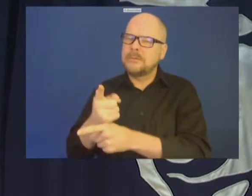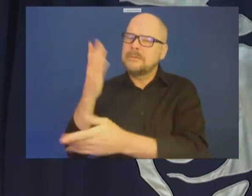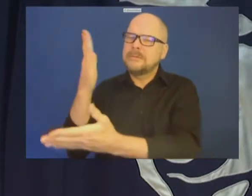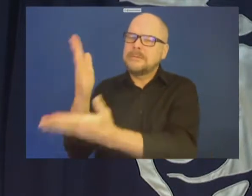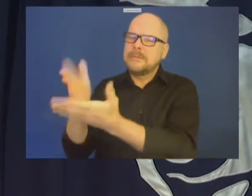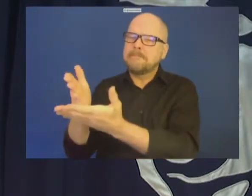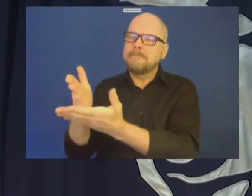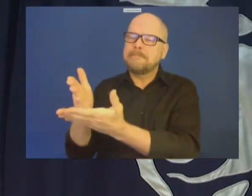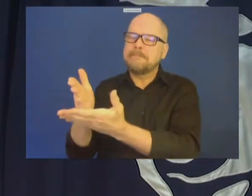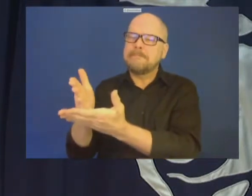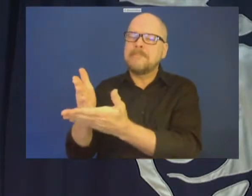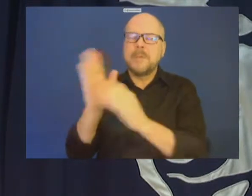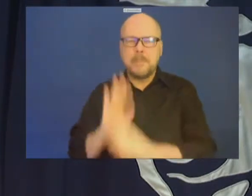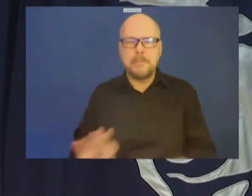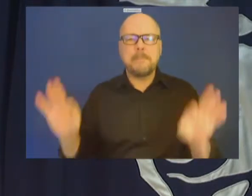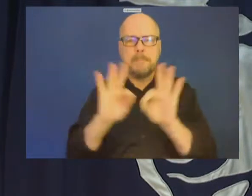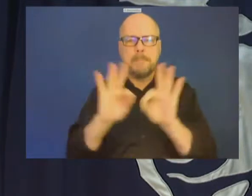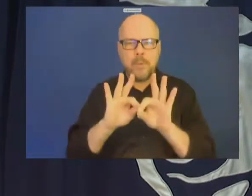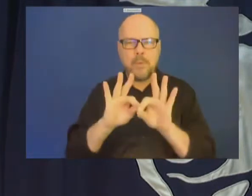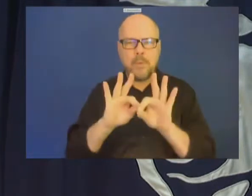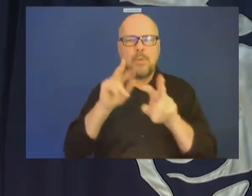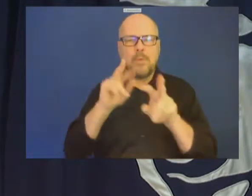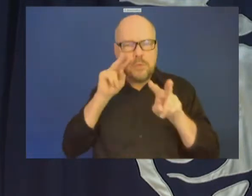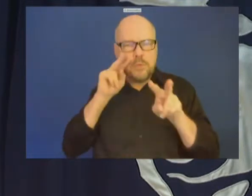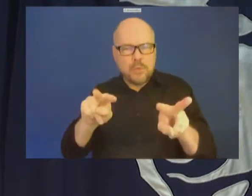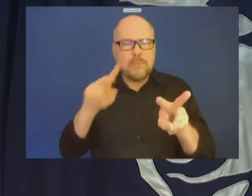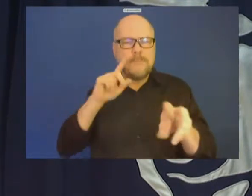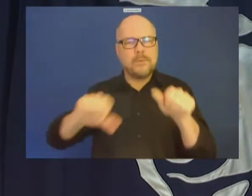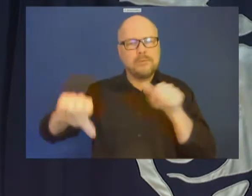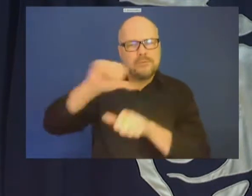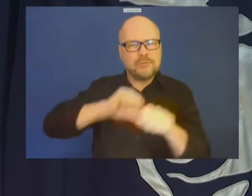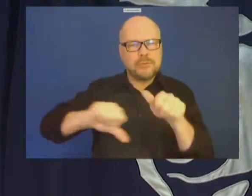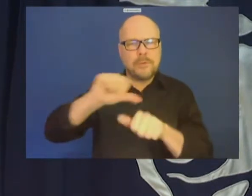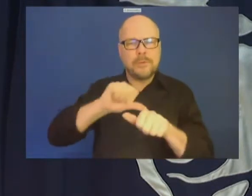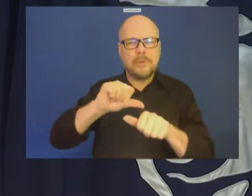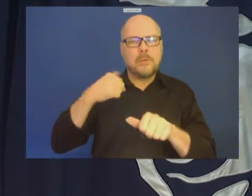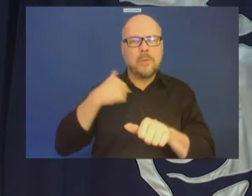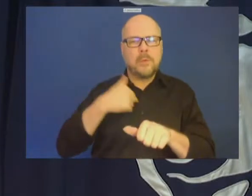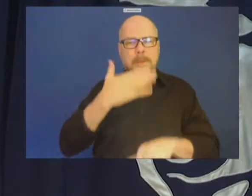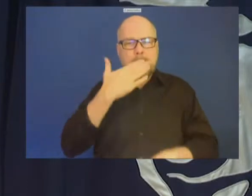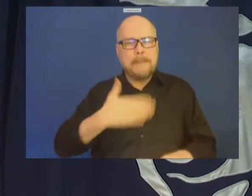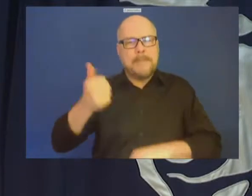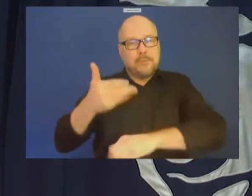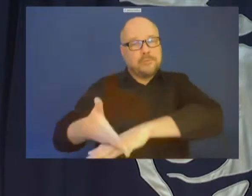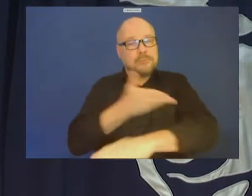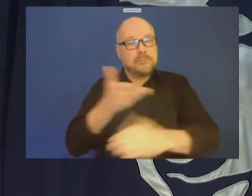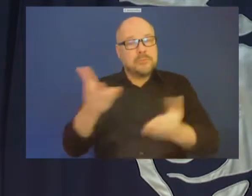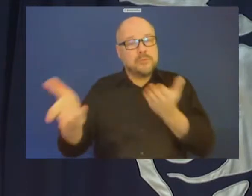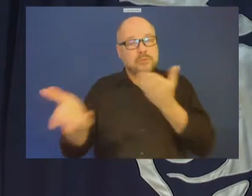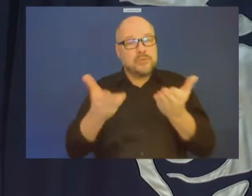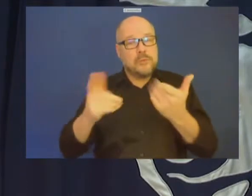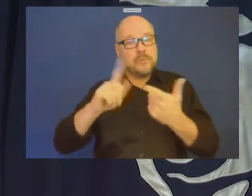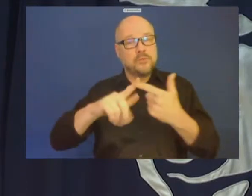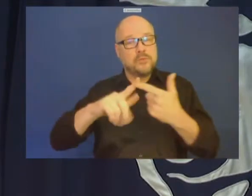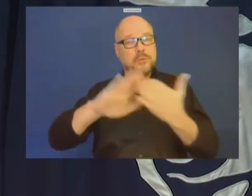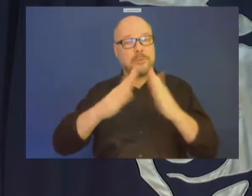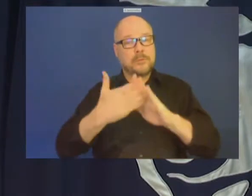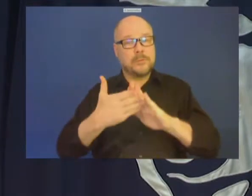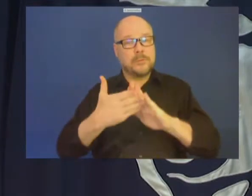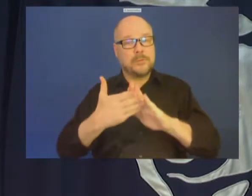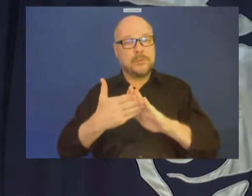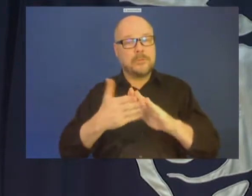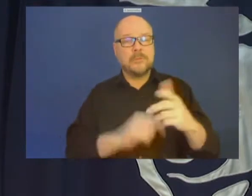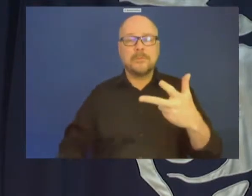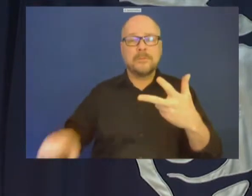we look out for each other so that we can better serve our community also. And don't forget about life outside of